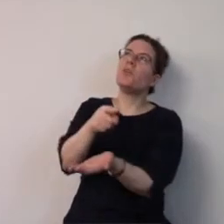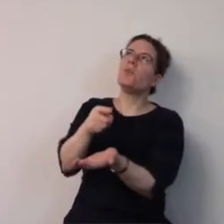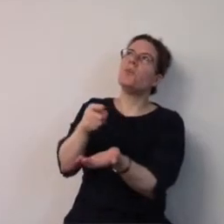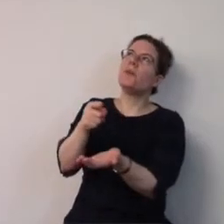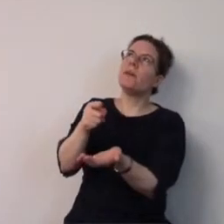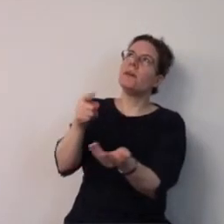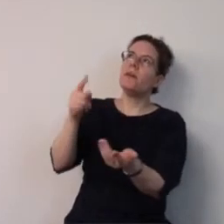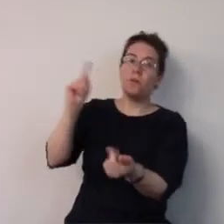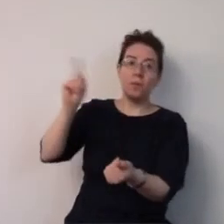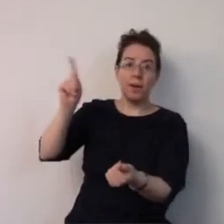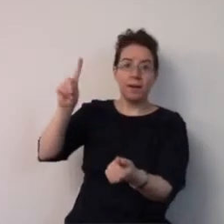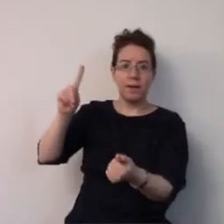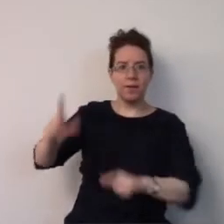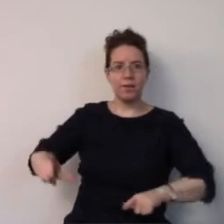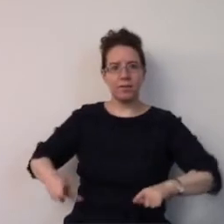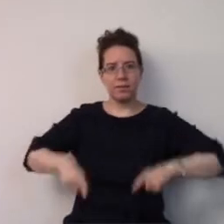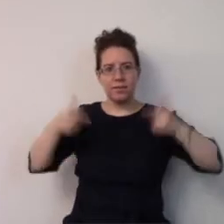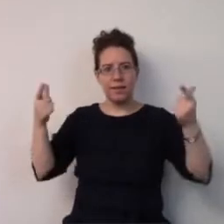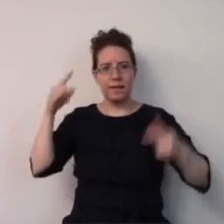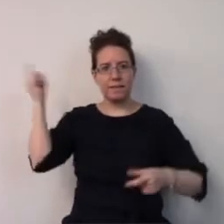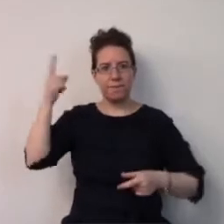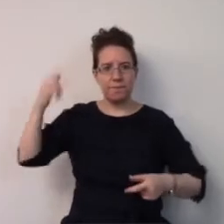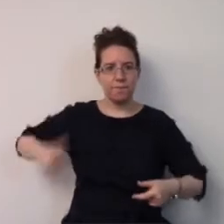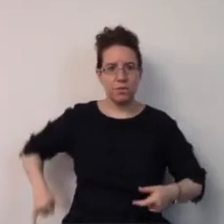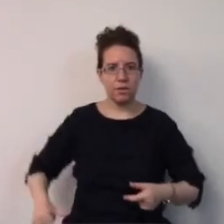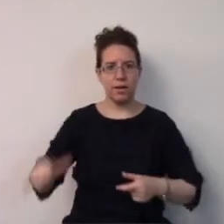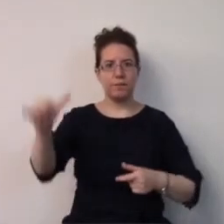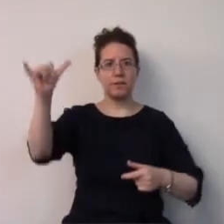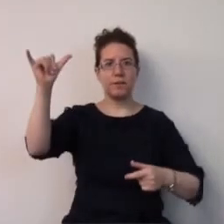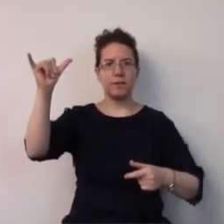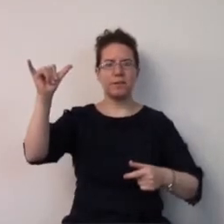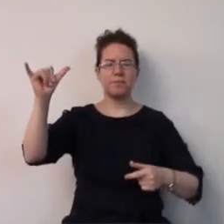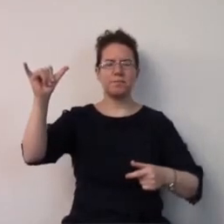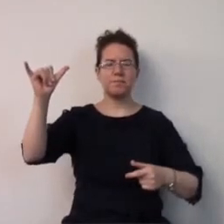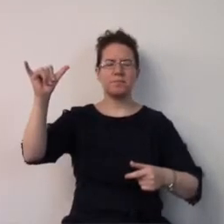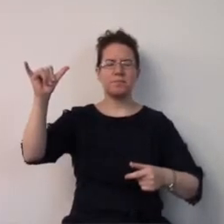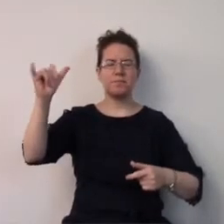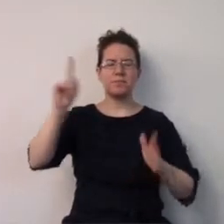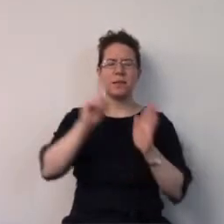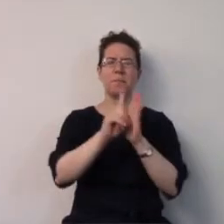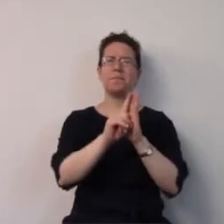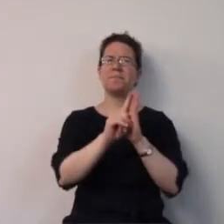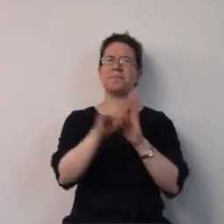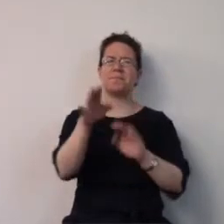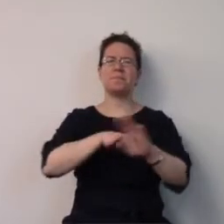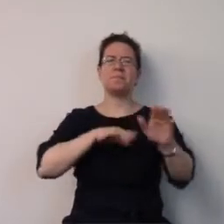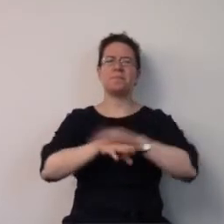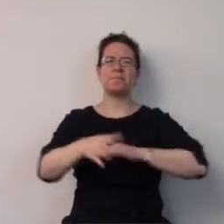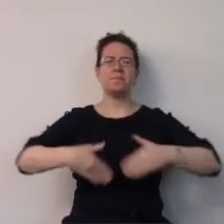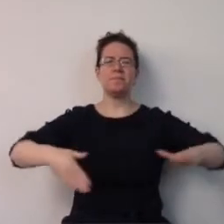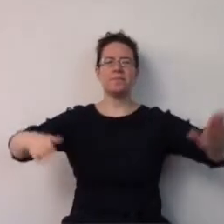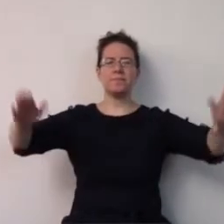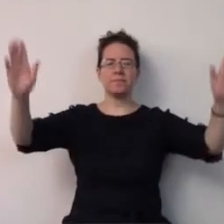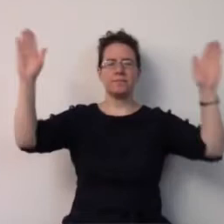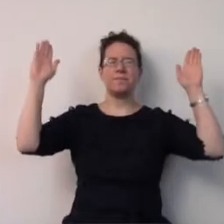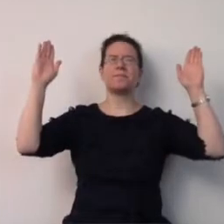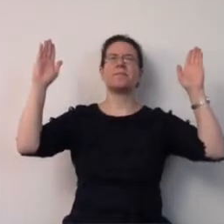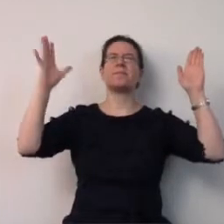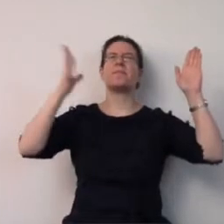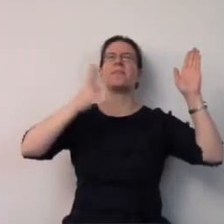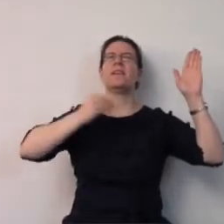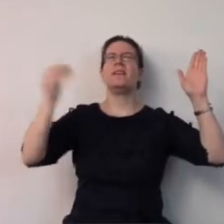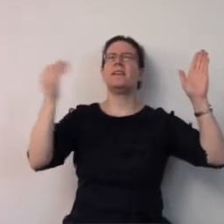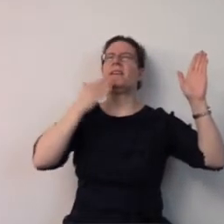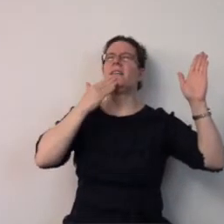God, that I can be a recipient of Your love because I am Your child and You care for me and You know